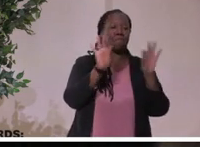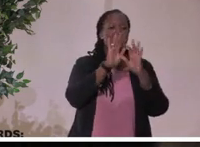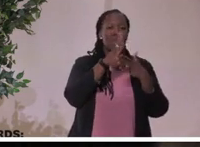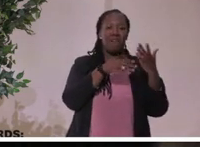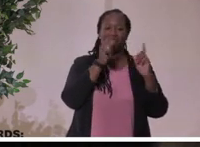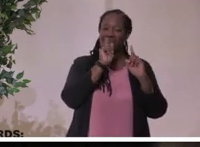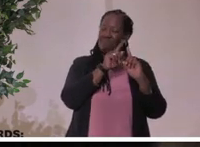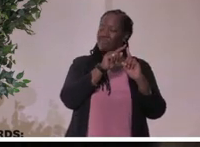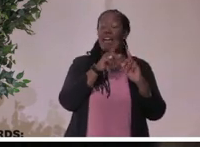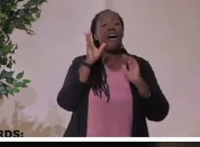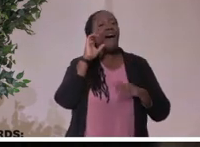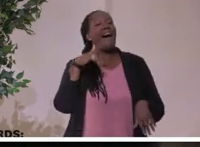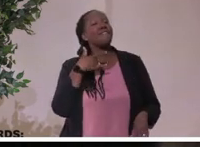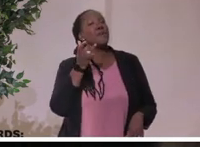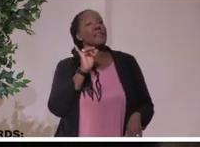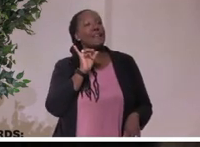feel like sometimes people